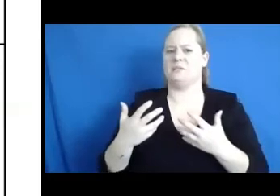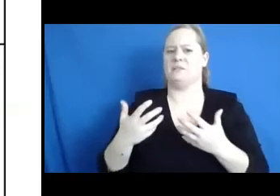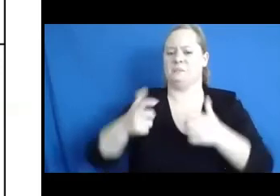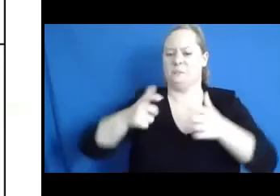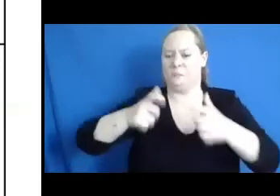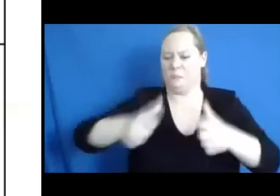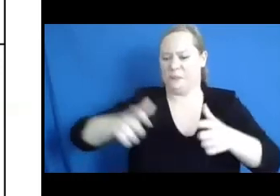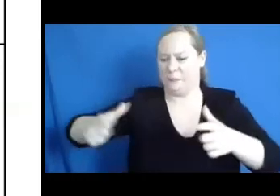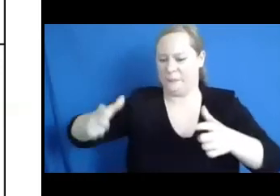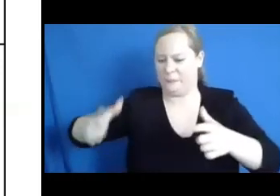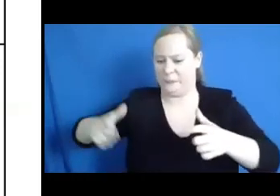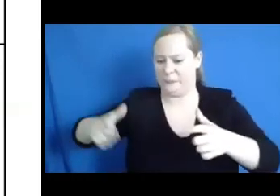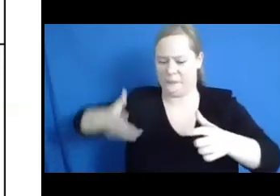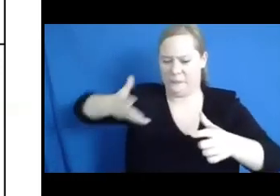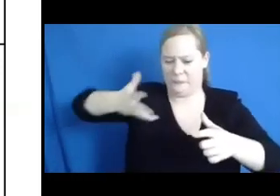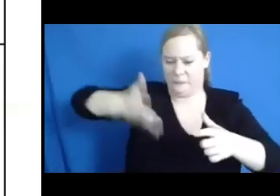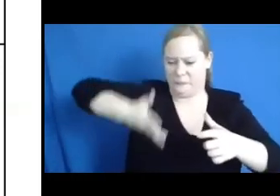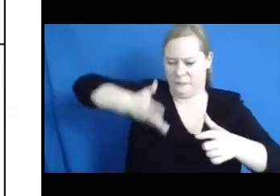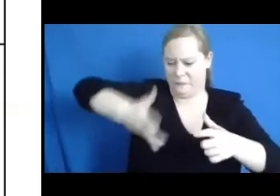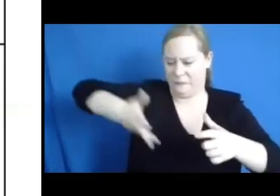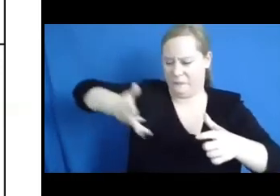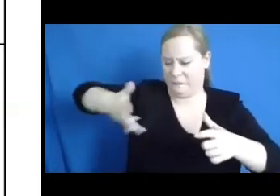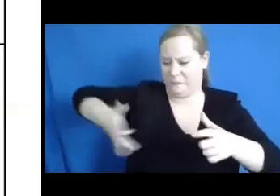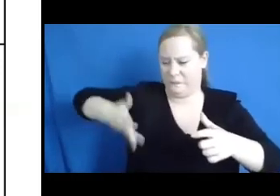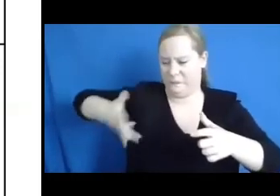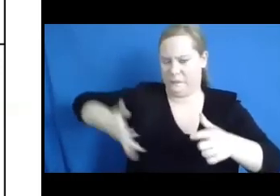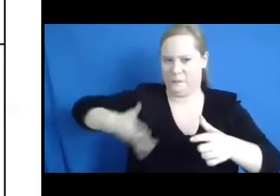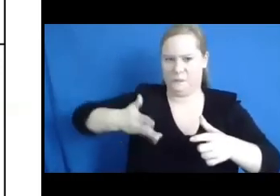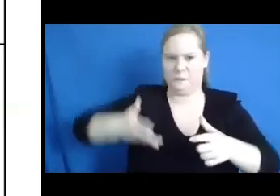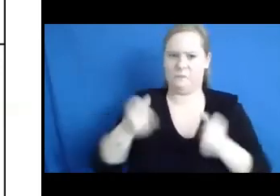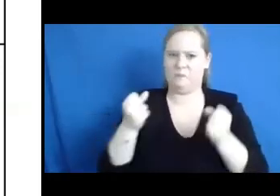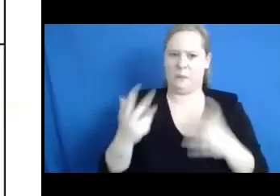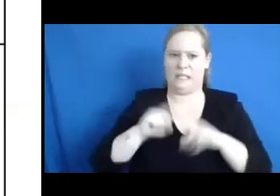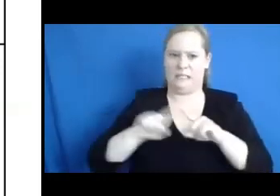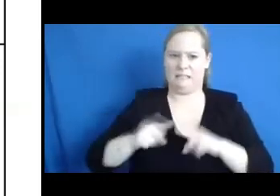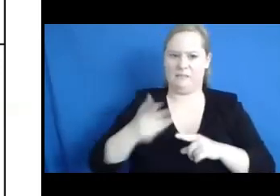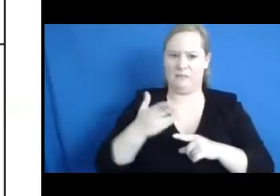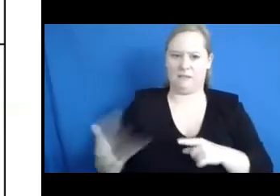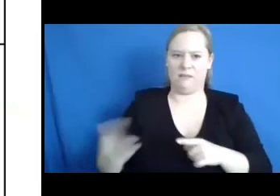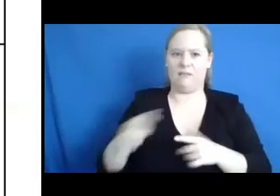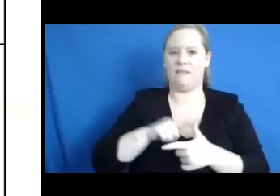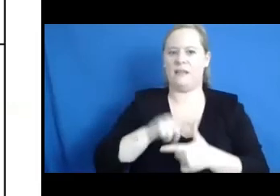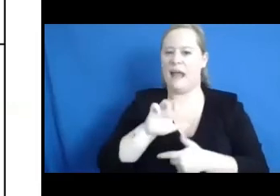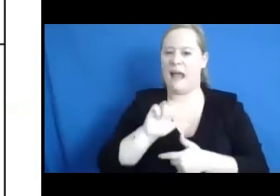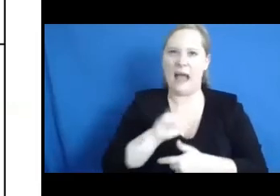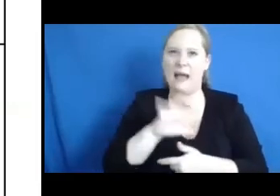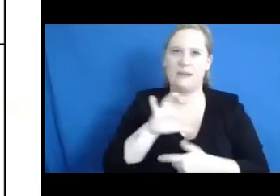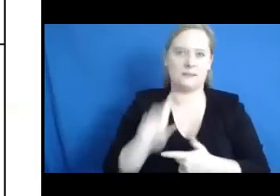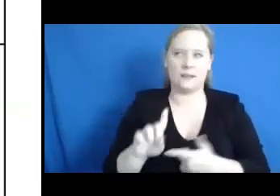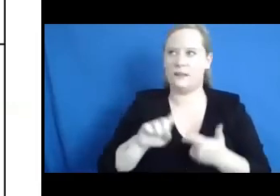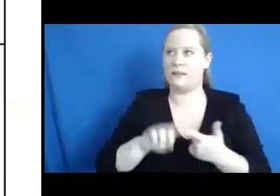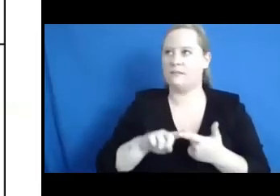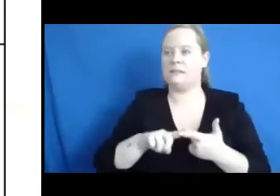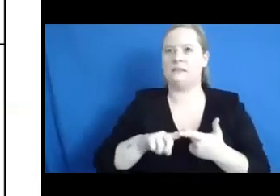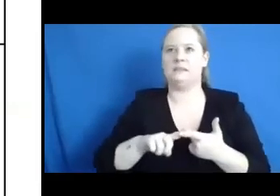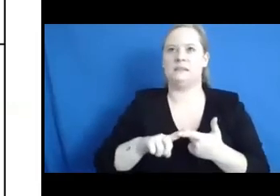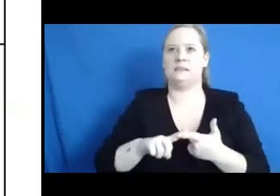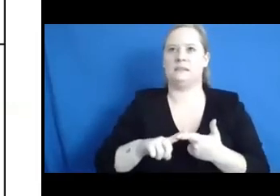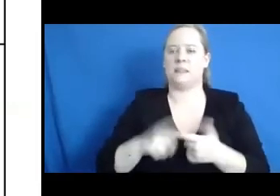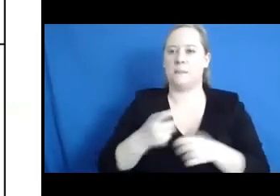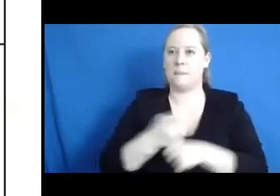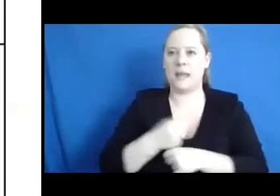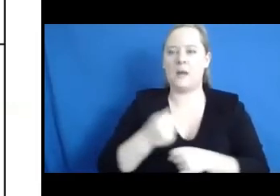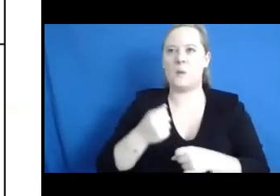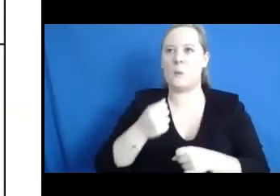a number of wastes, including chlorinated solvents, spent acids, and produced water from oil